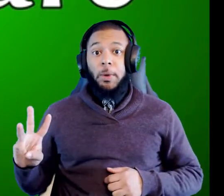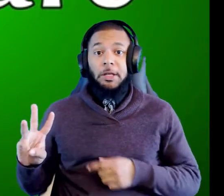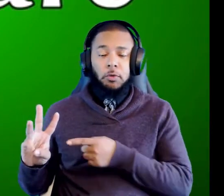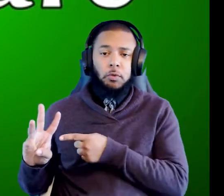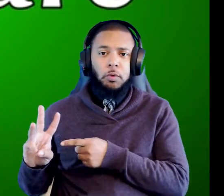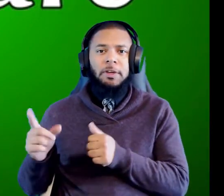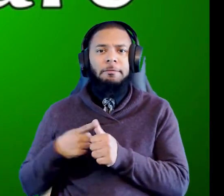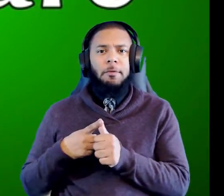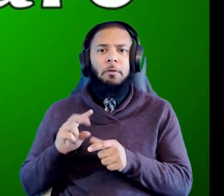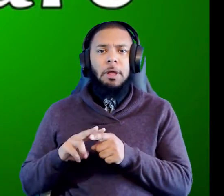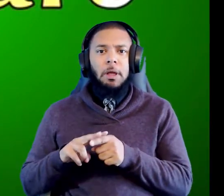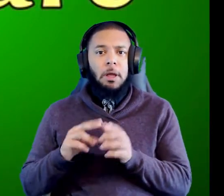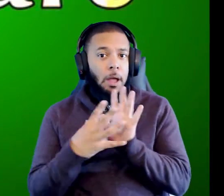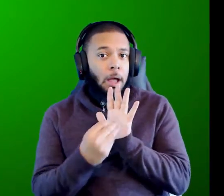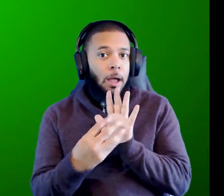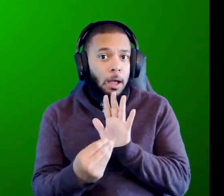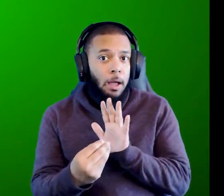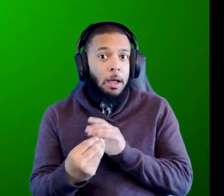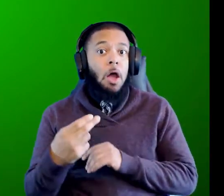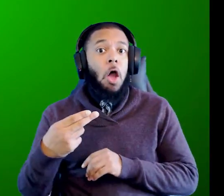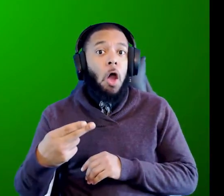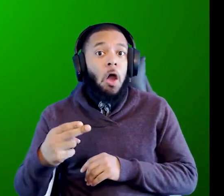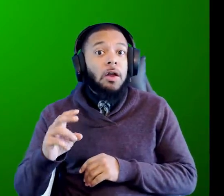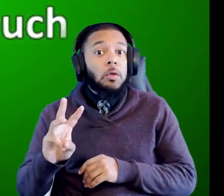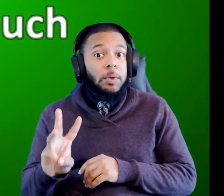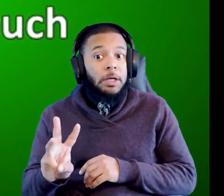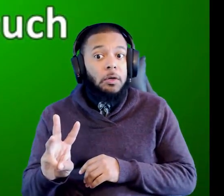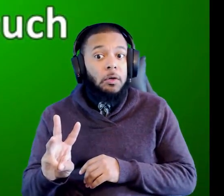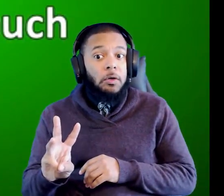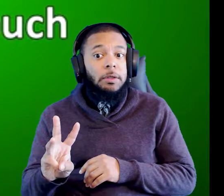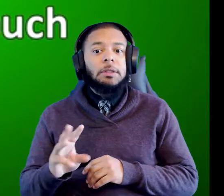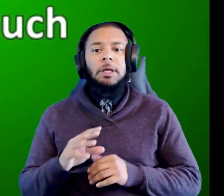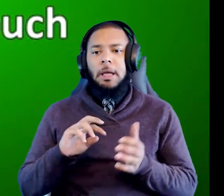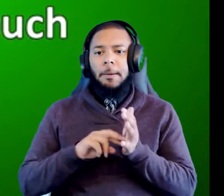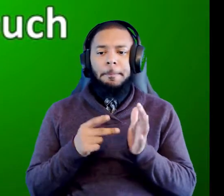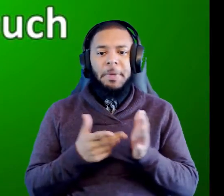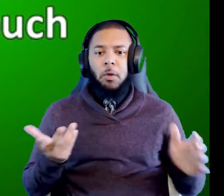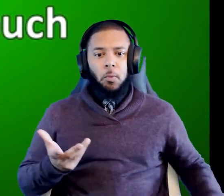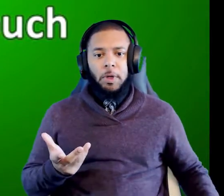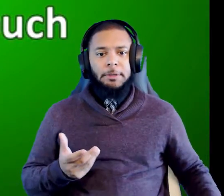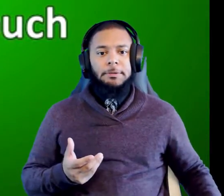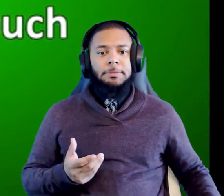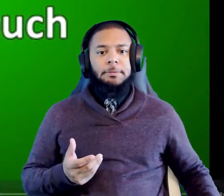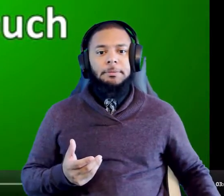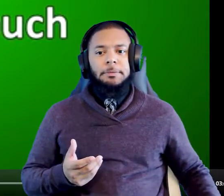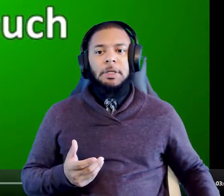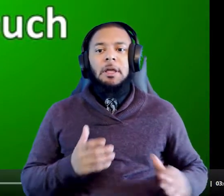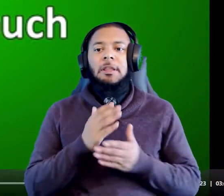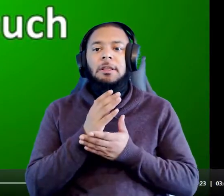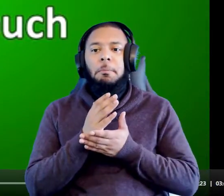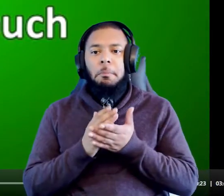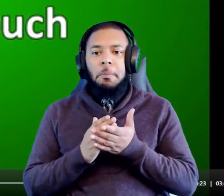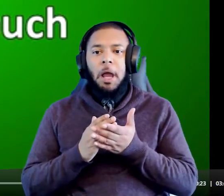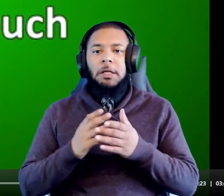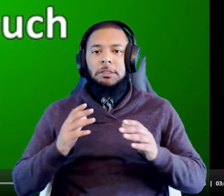word say it with me hardware hardware means the physical parts of the computer